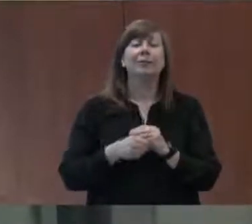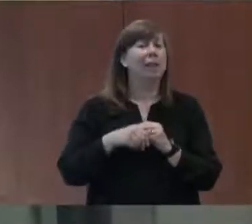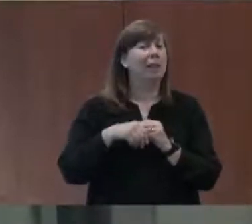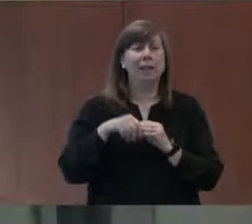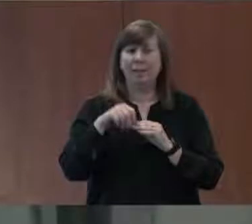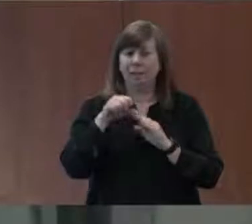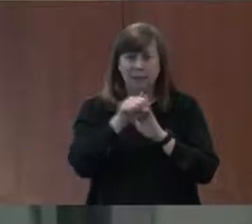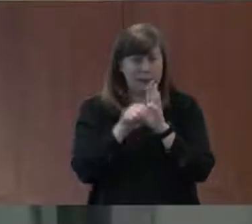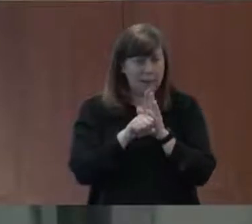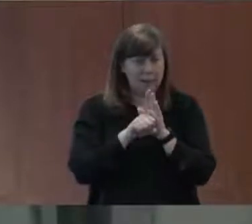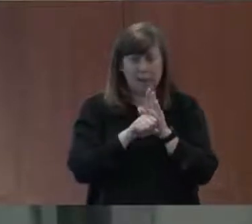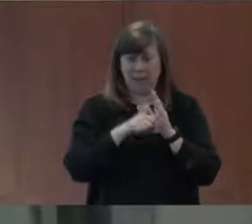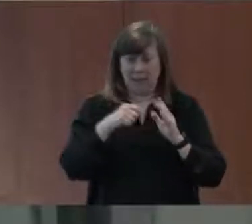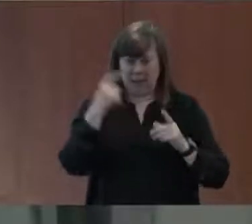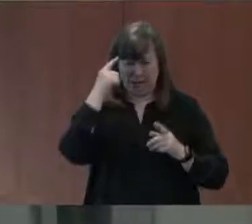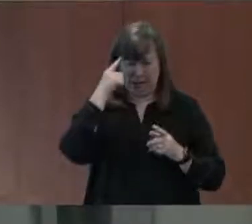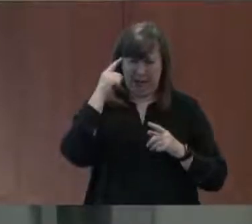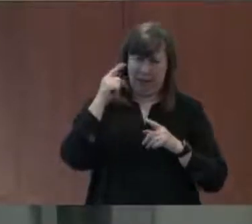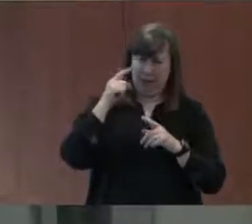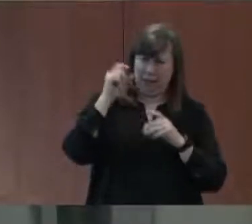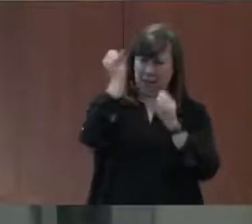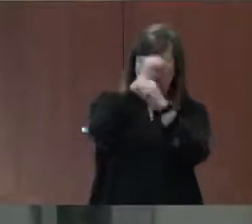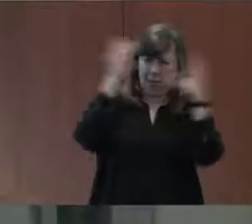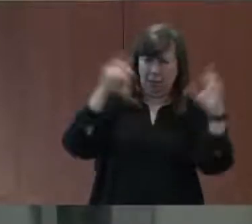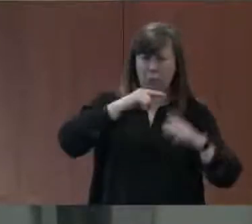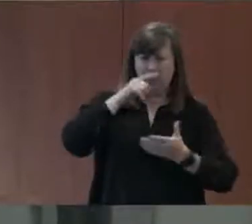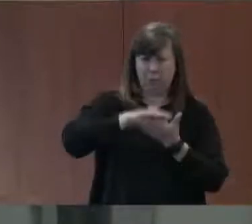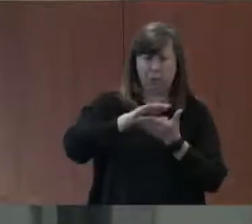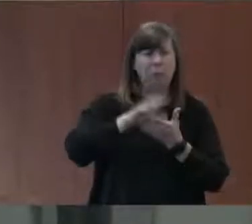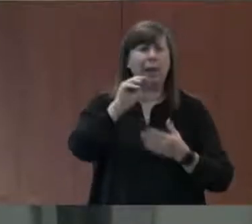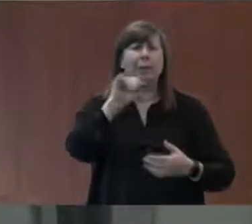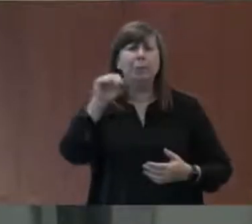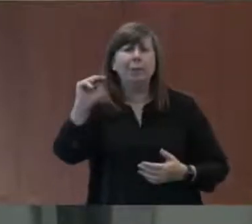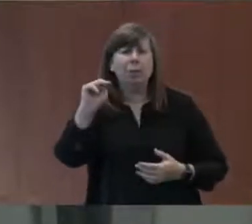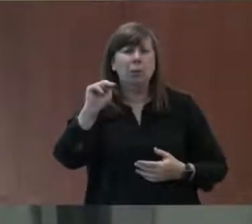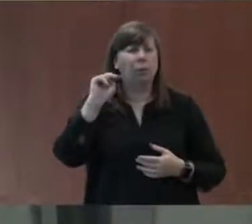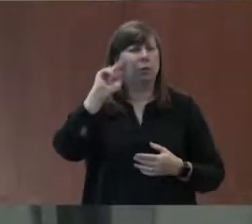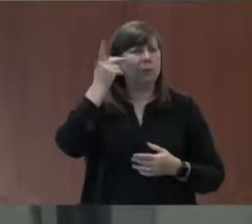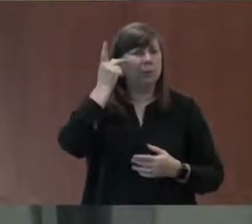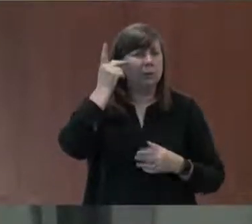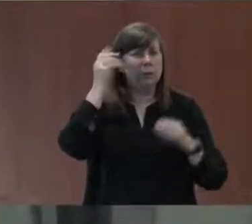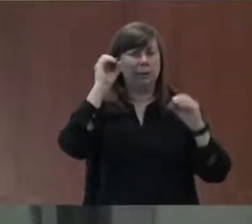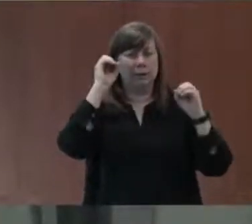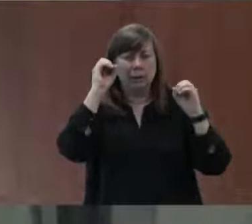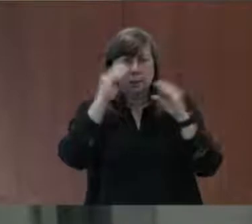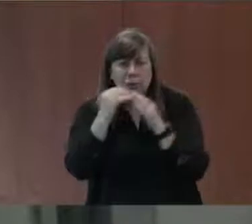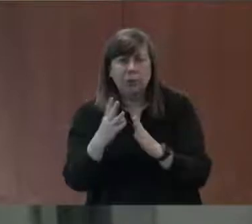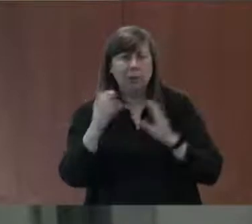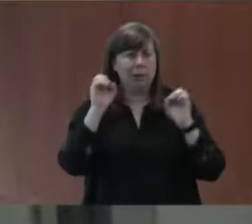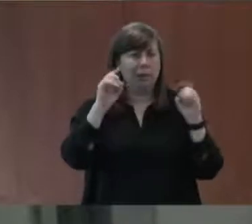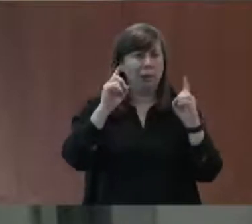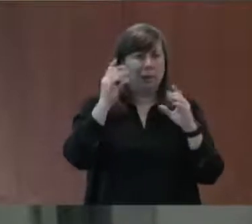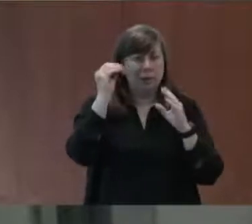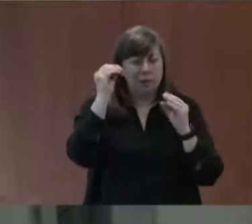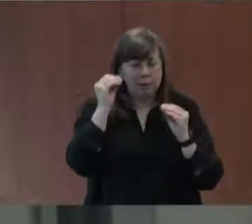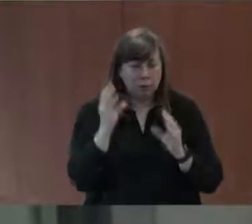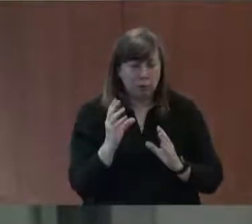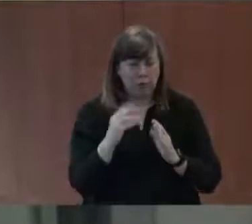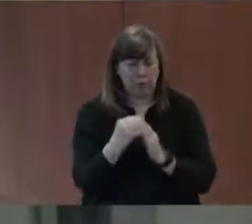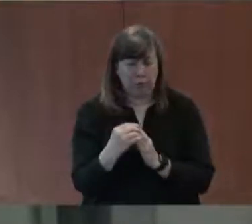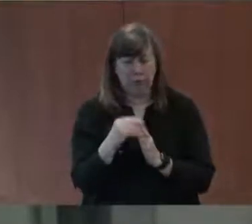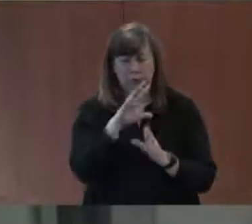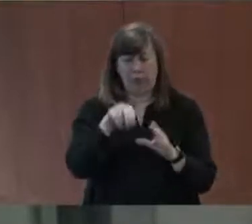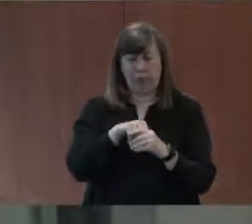not reimagine the public schools as Minnesota has without including national political leadership as well as educational leadership, which would include the